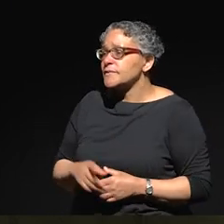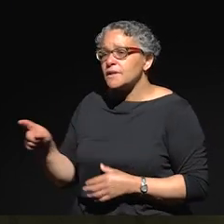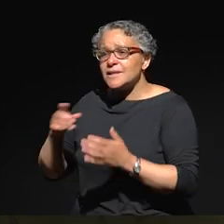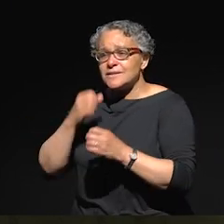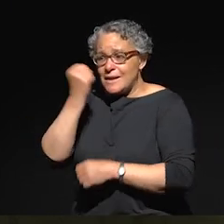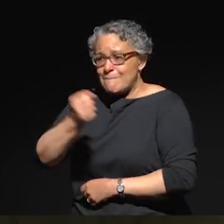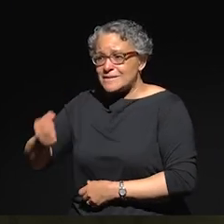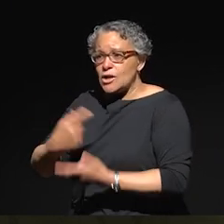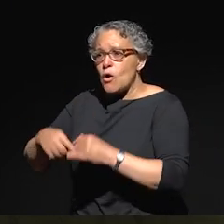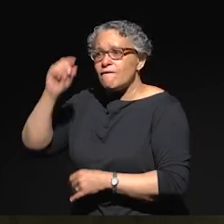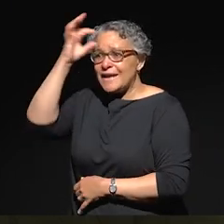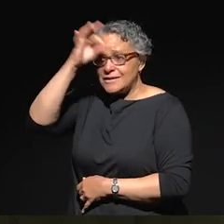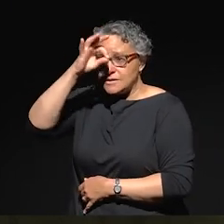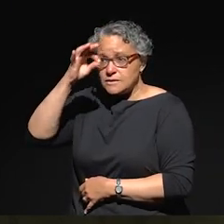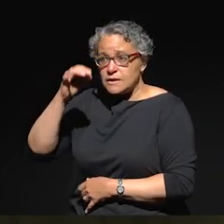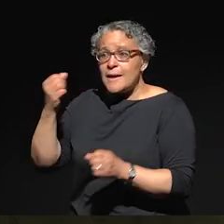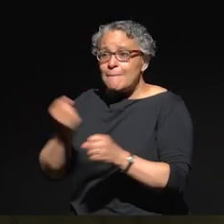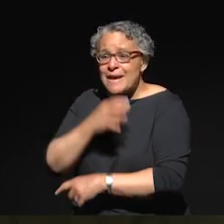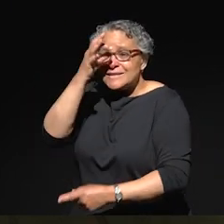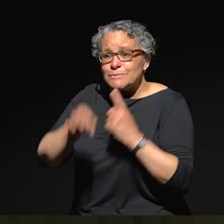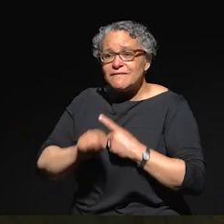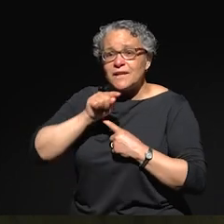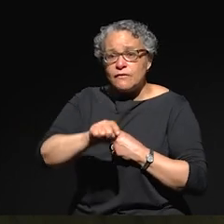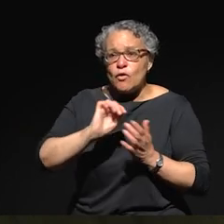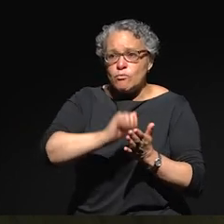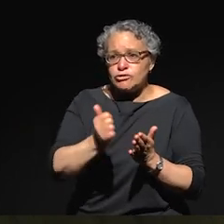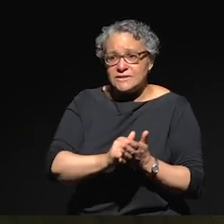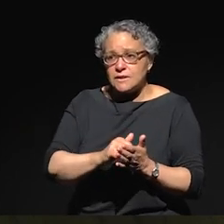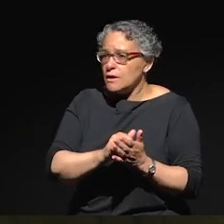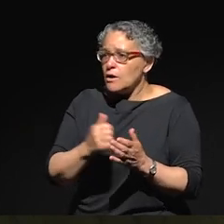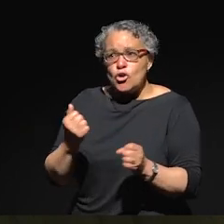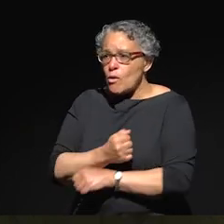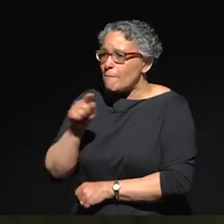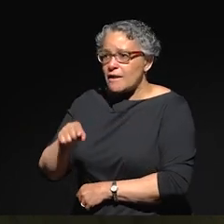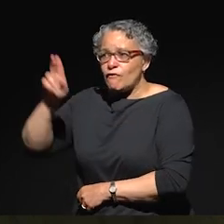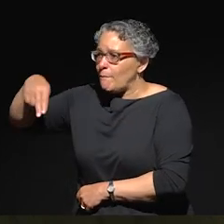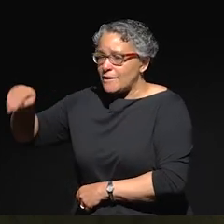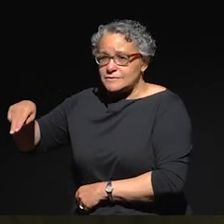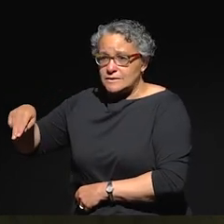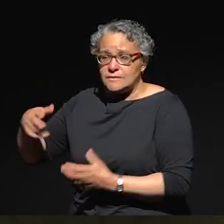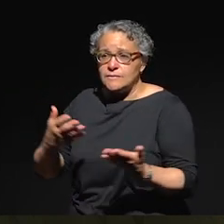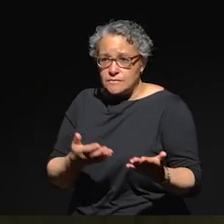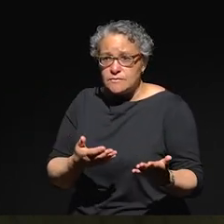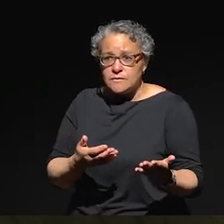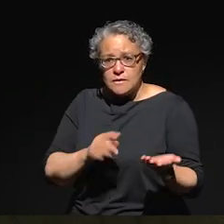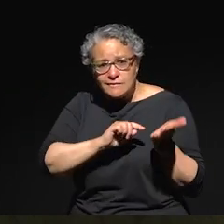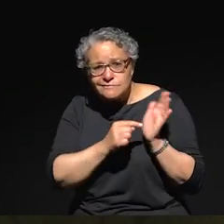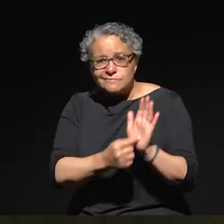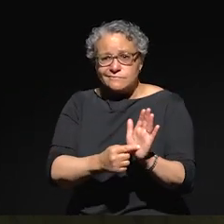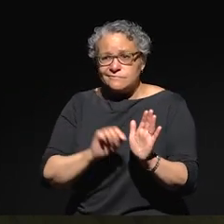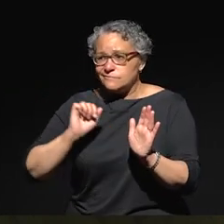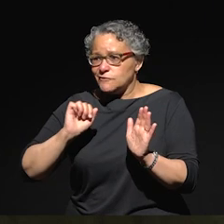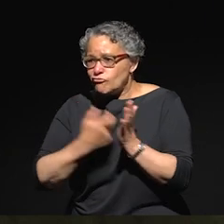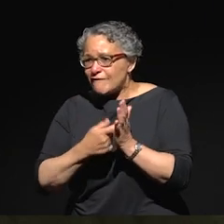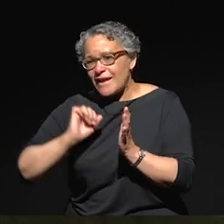Innocents. It's made for print. It doesn't reproduce a painting he did. It's made for this particular print, and it's a real demonstration of his skill